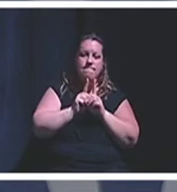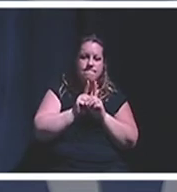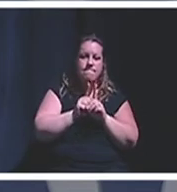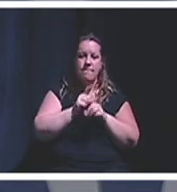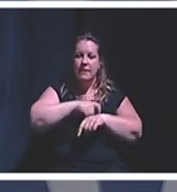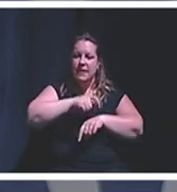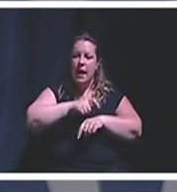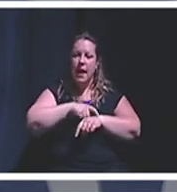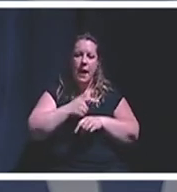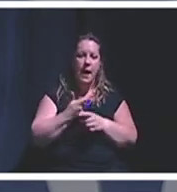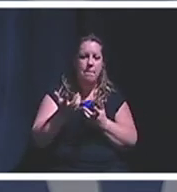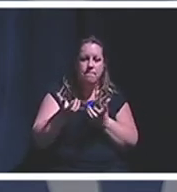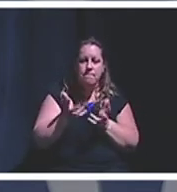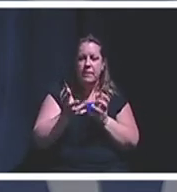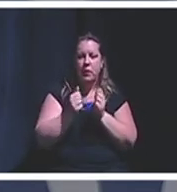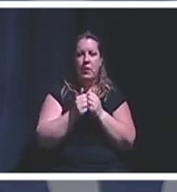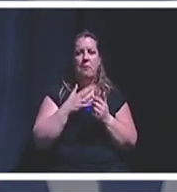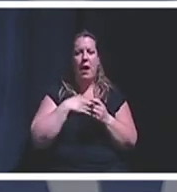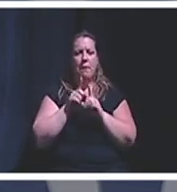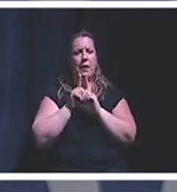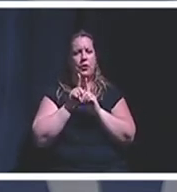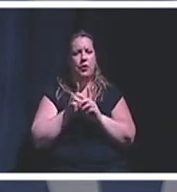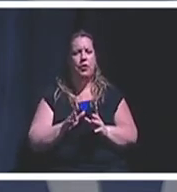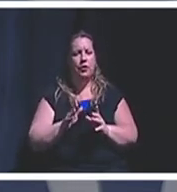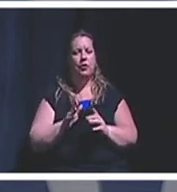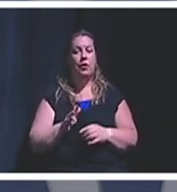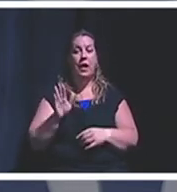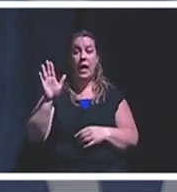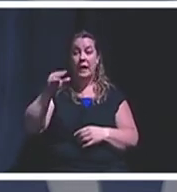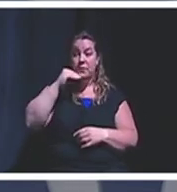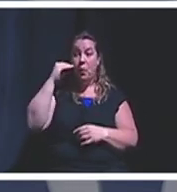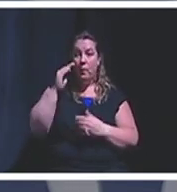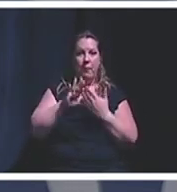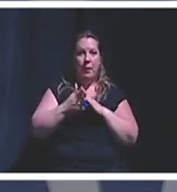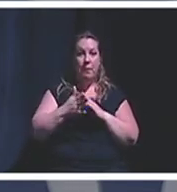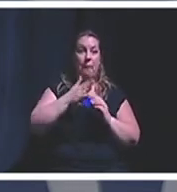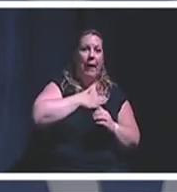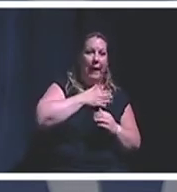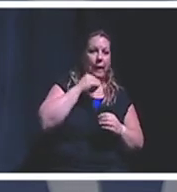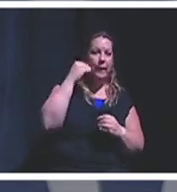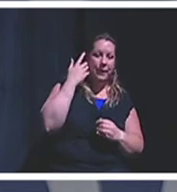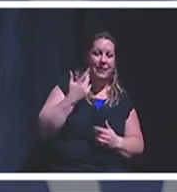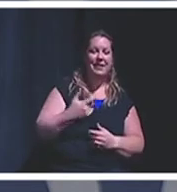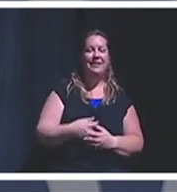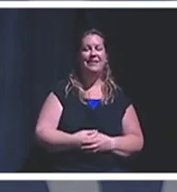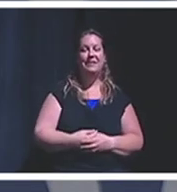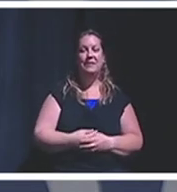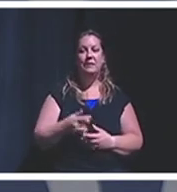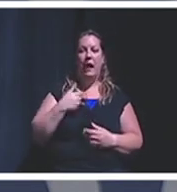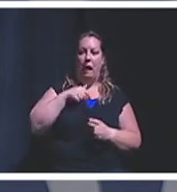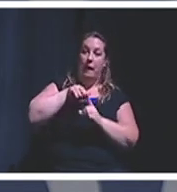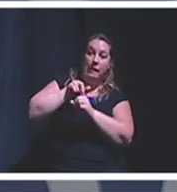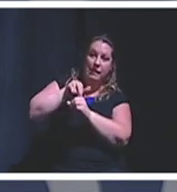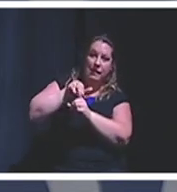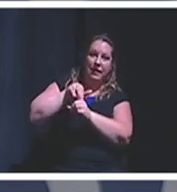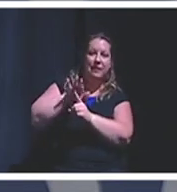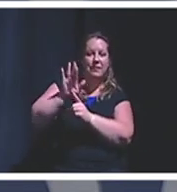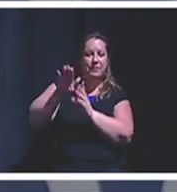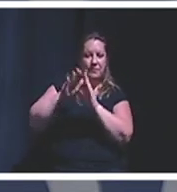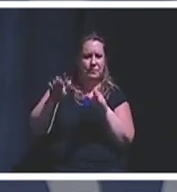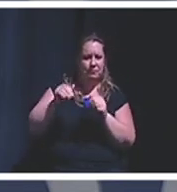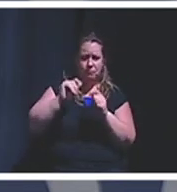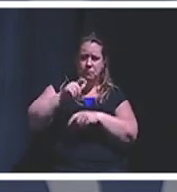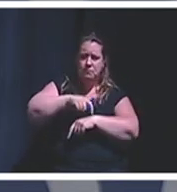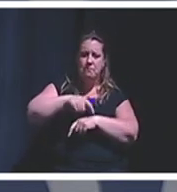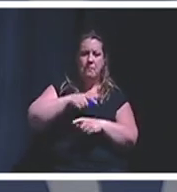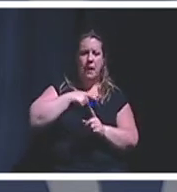lawyer. My mentor's home was my home away from home. I had an opportunity to attend hearings with